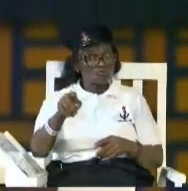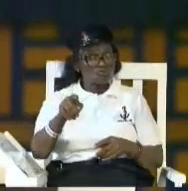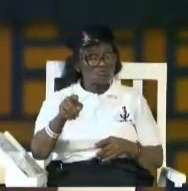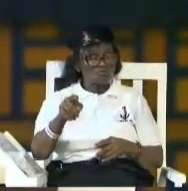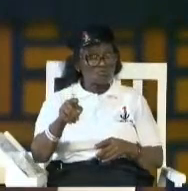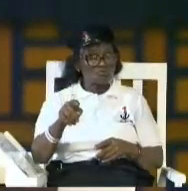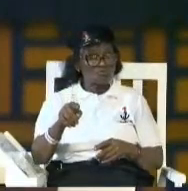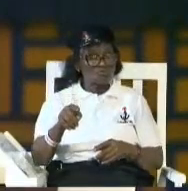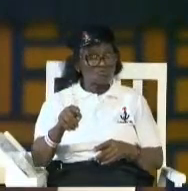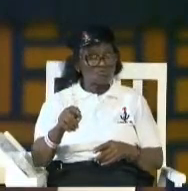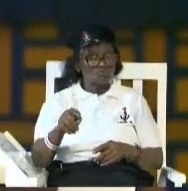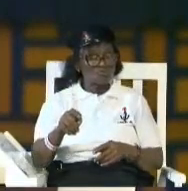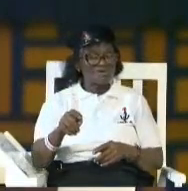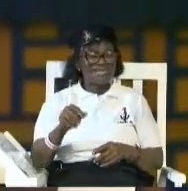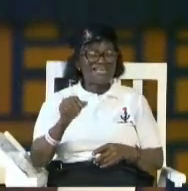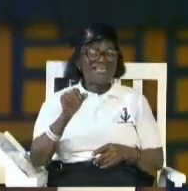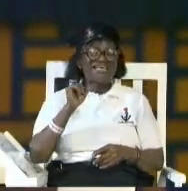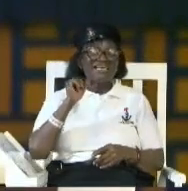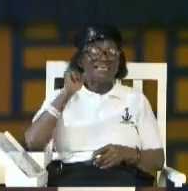His awesome power,